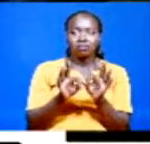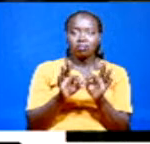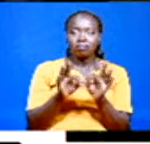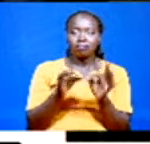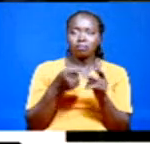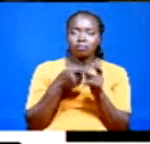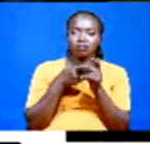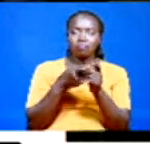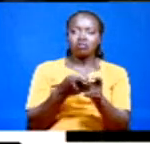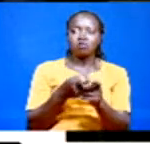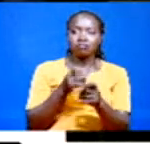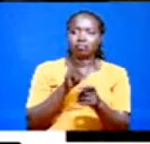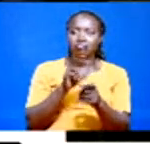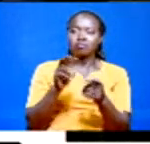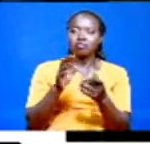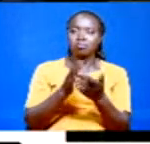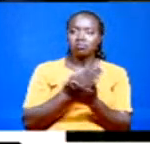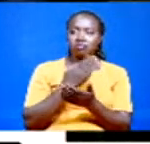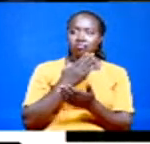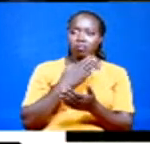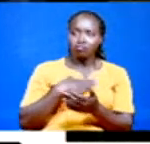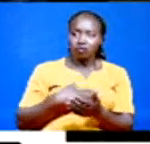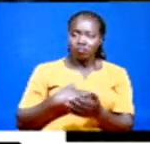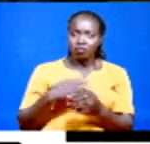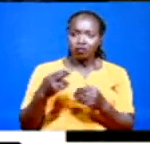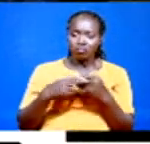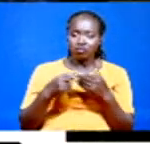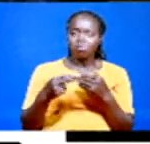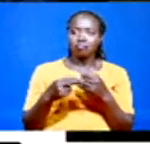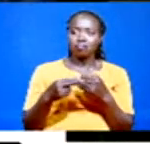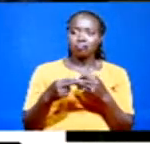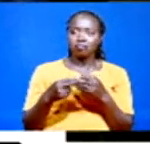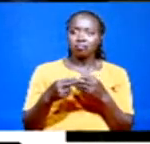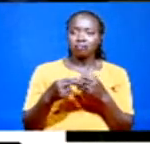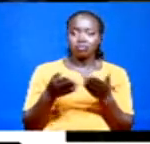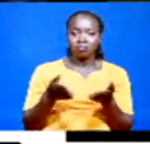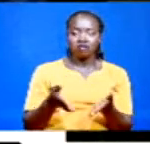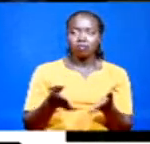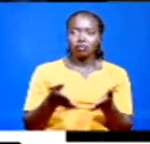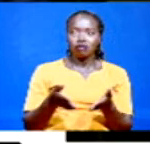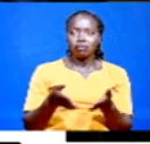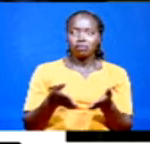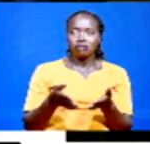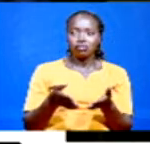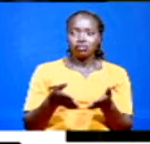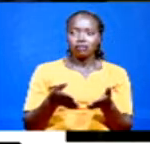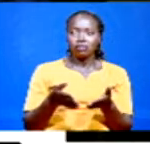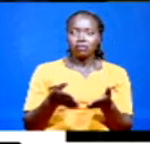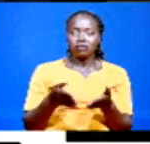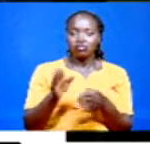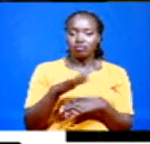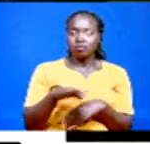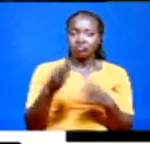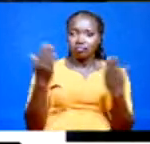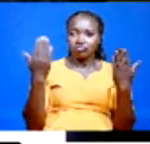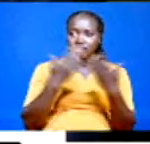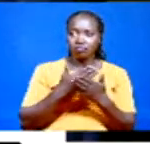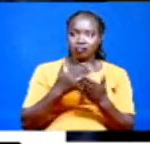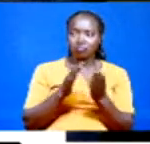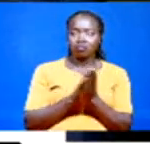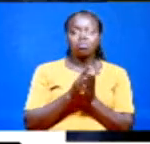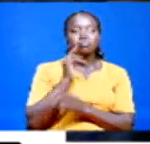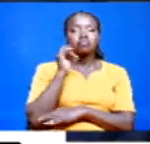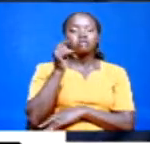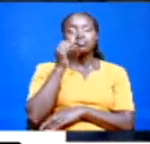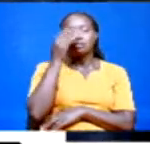to see some of the patients you've been able to touch that they are actually here in this particular function tonight, just to be a testimony,